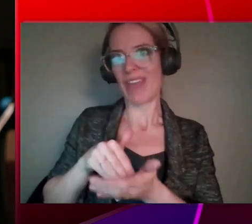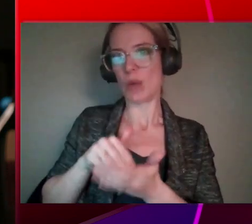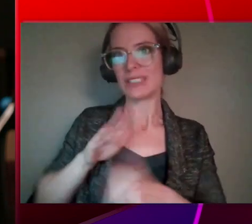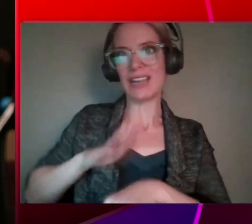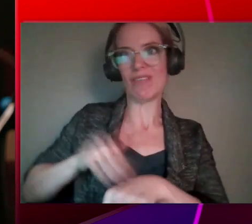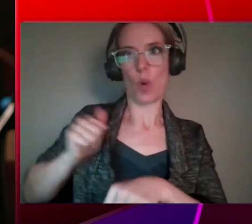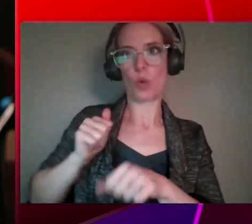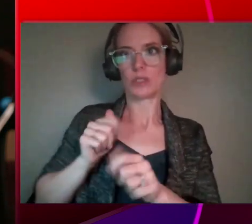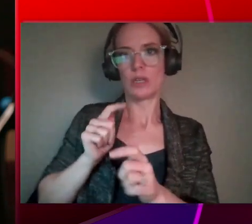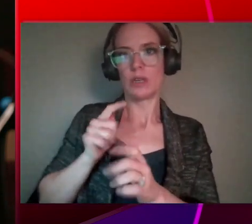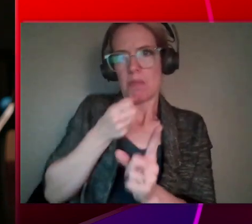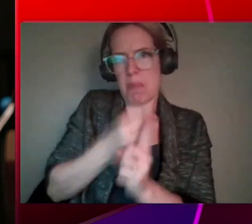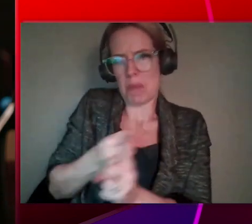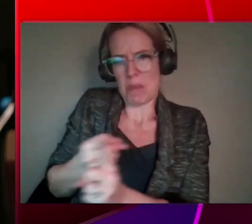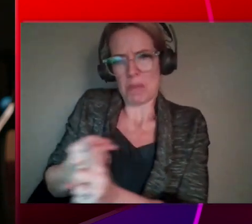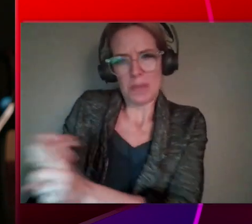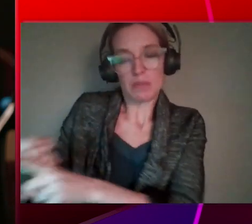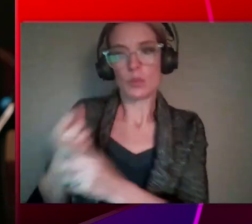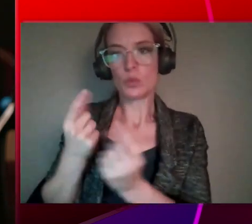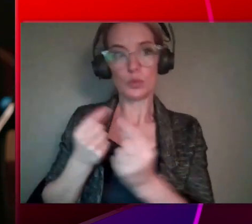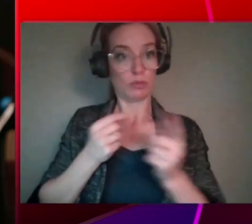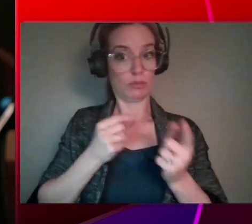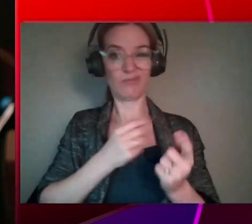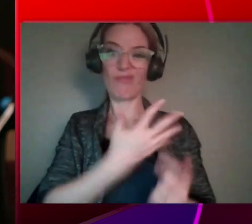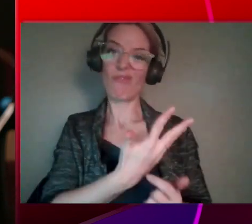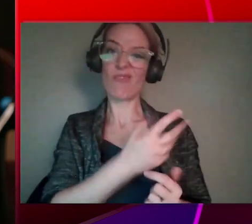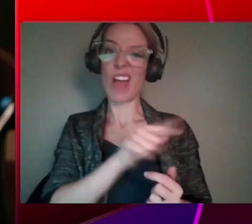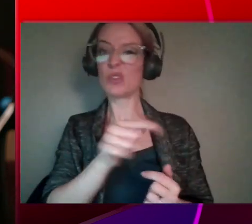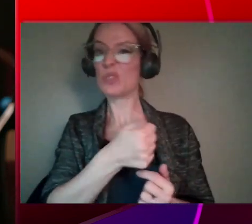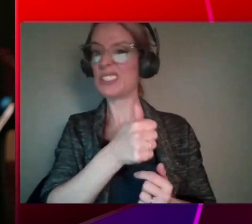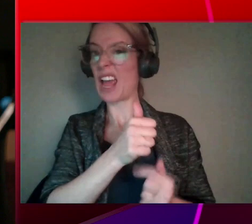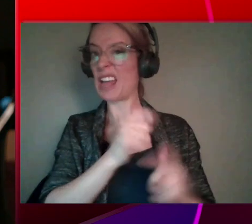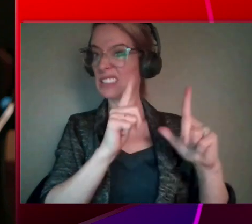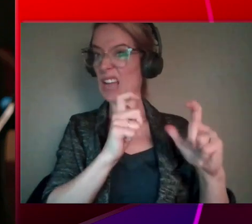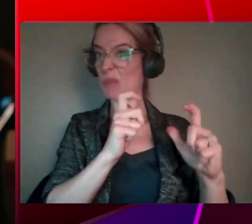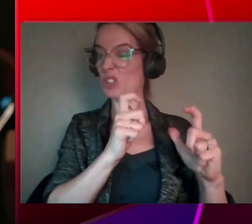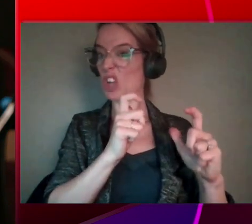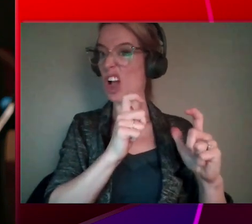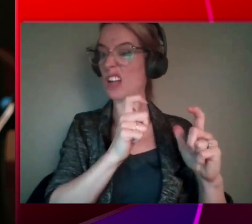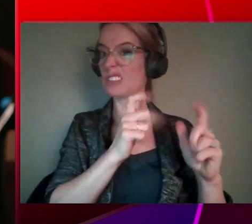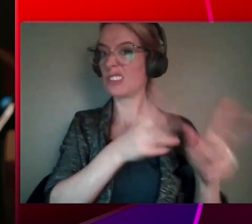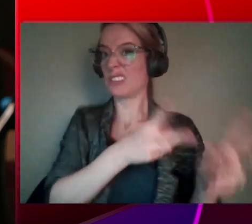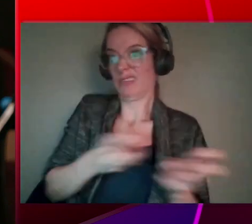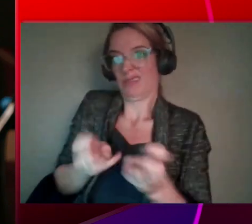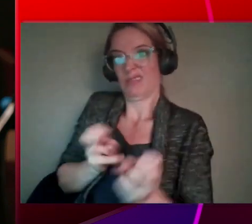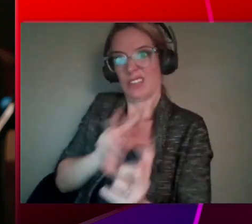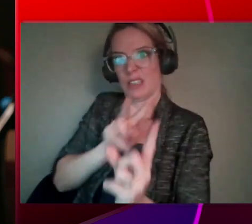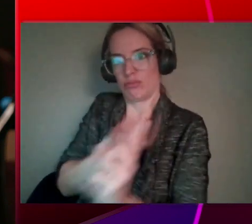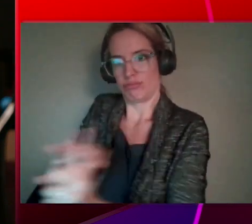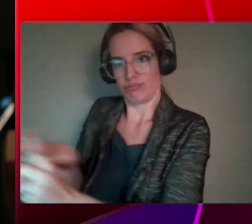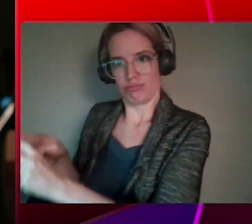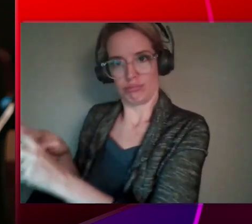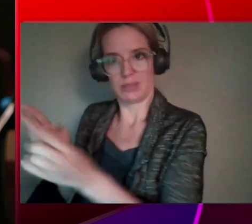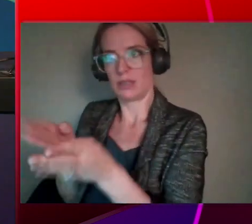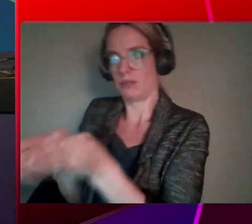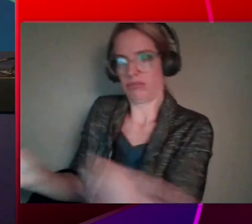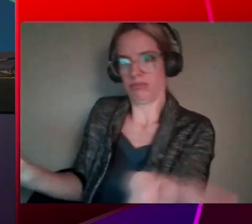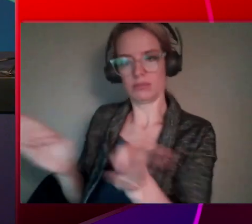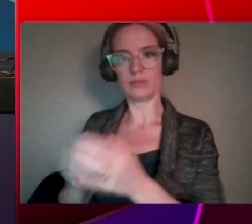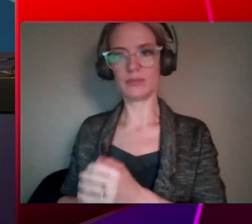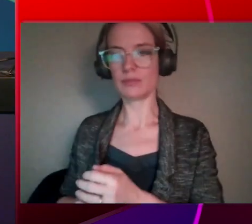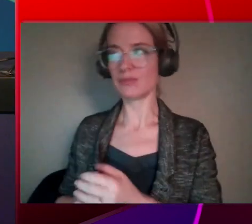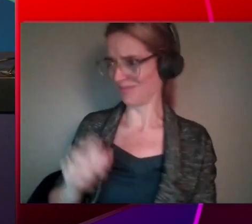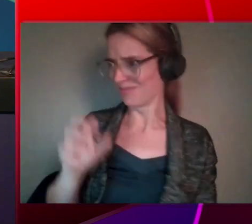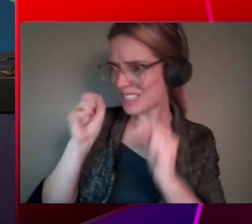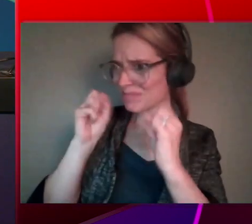row, we're able to reuse those 5 to 10 snapshots over those 1,000 execution environments. That's amazing. Yeah, so